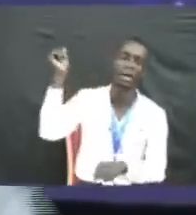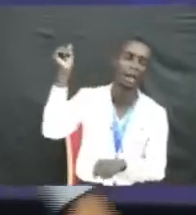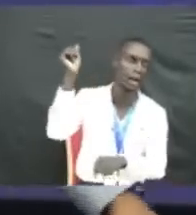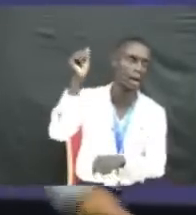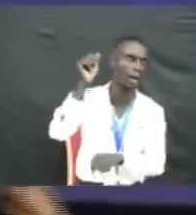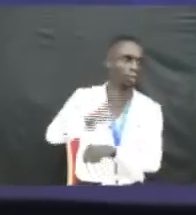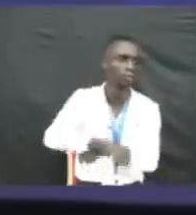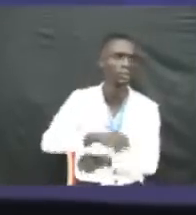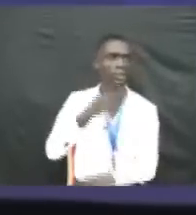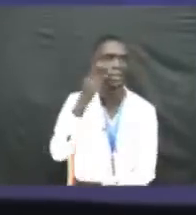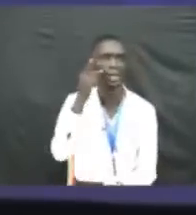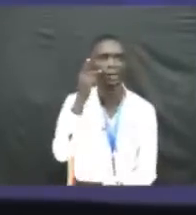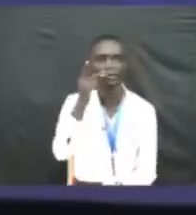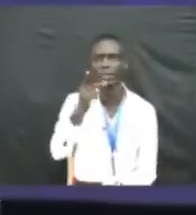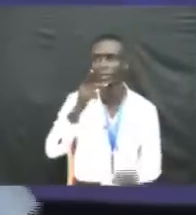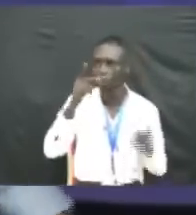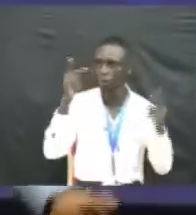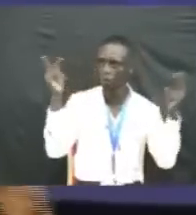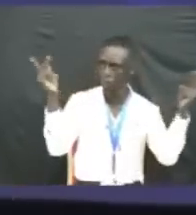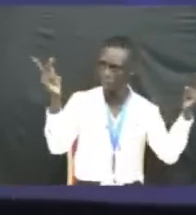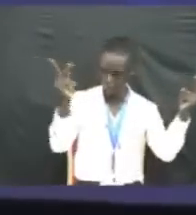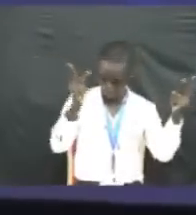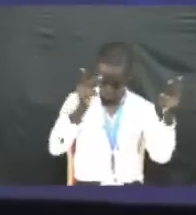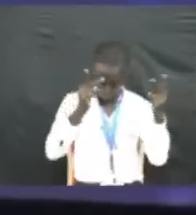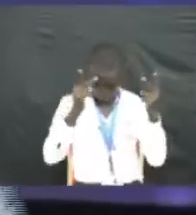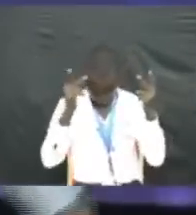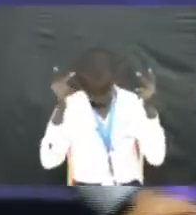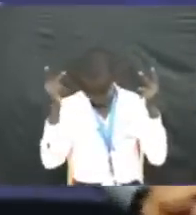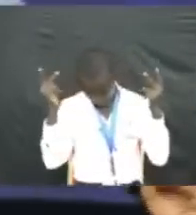over. The victory.